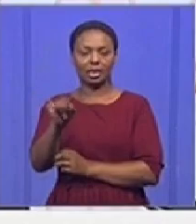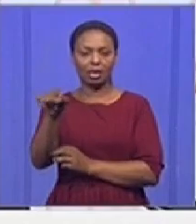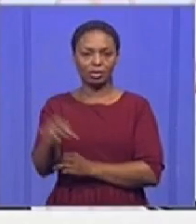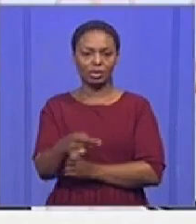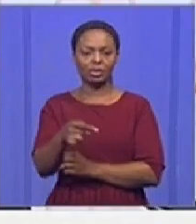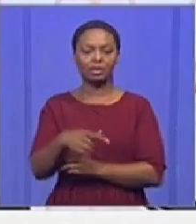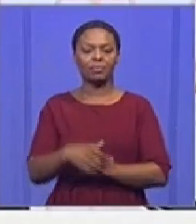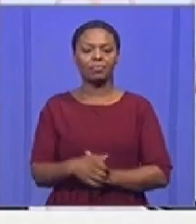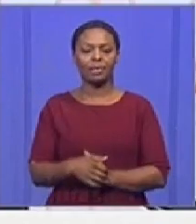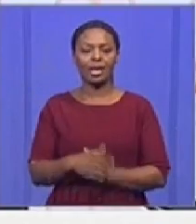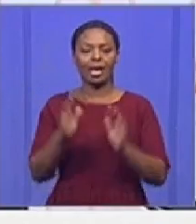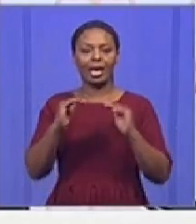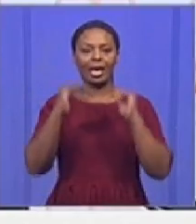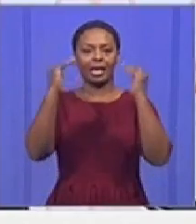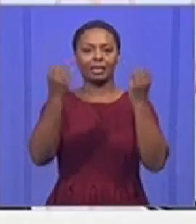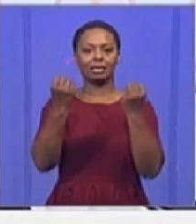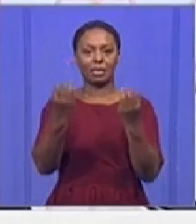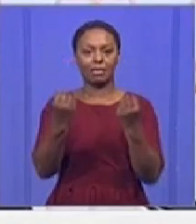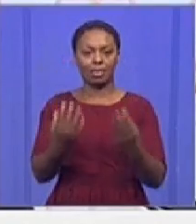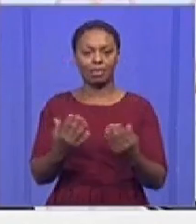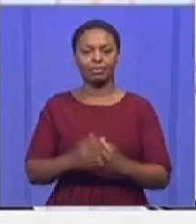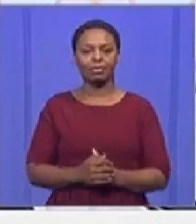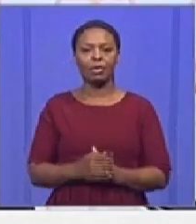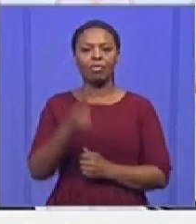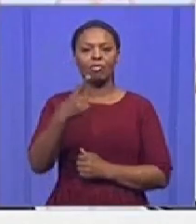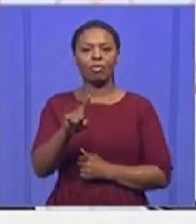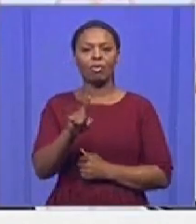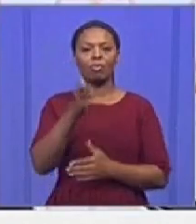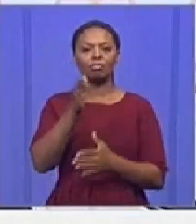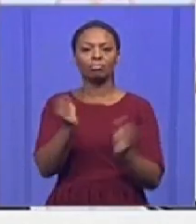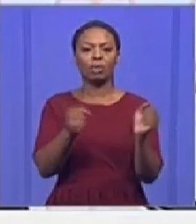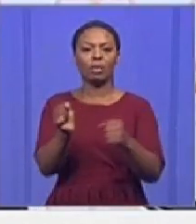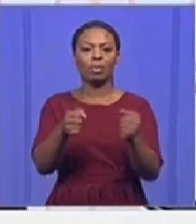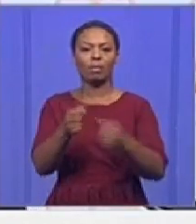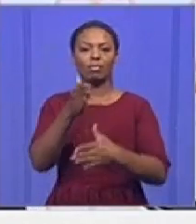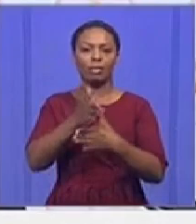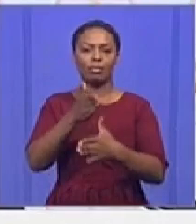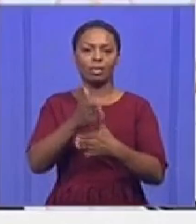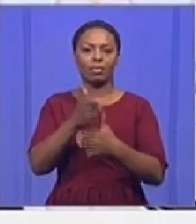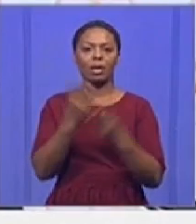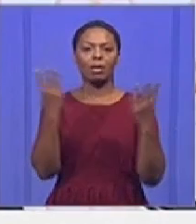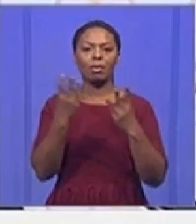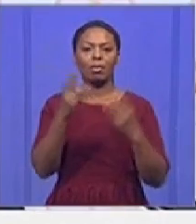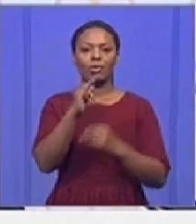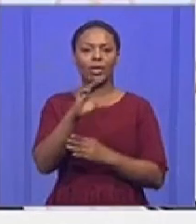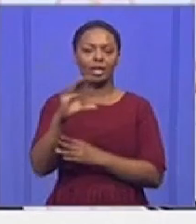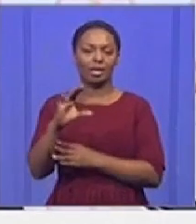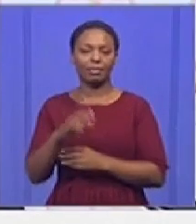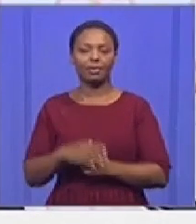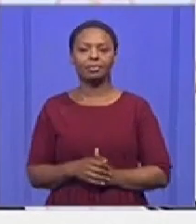336,000, highest number of employed people in the Northern Cape.